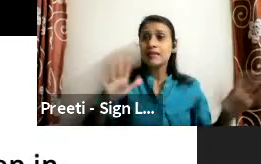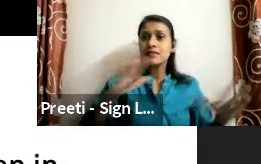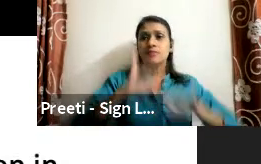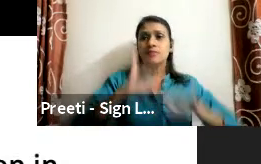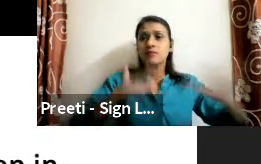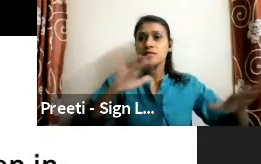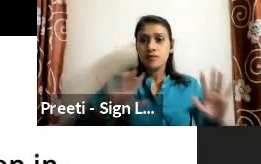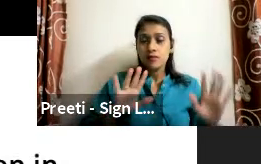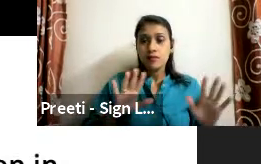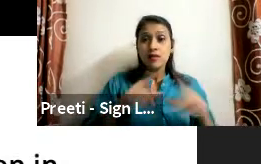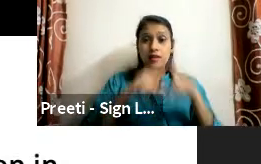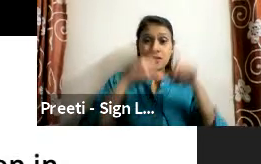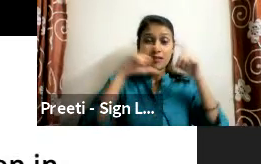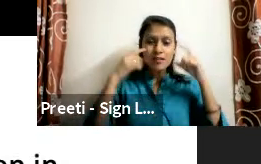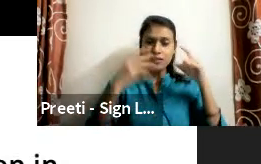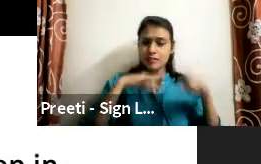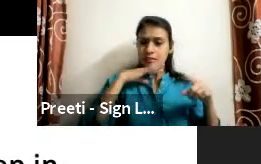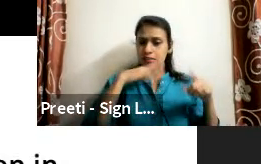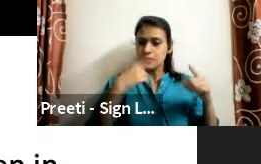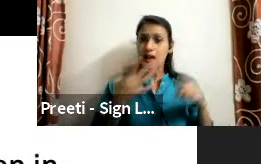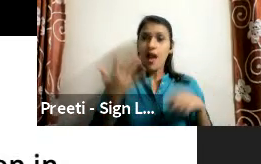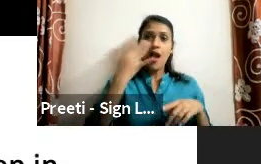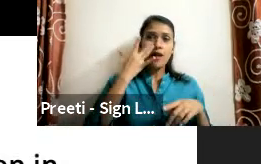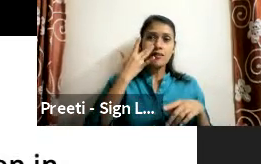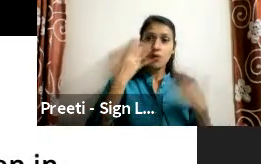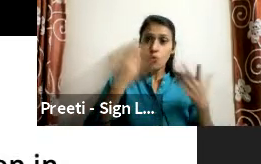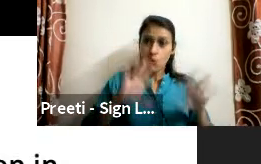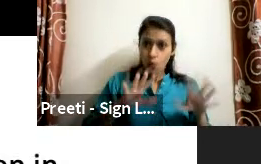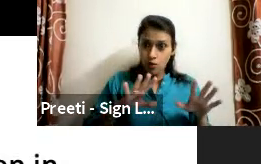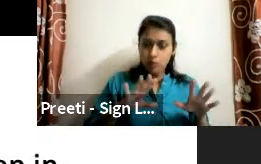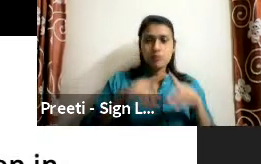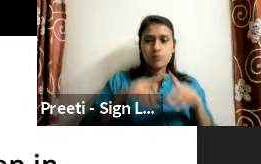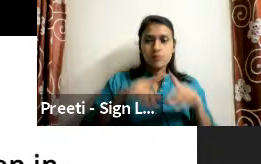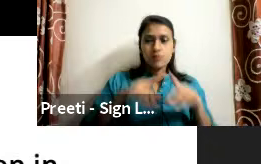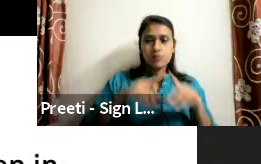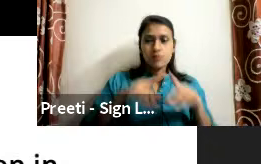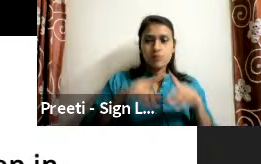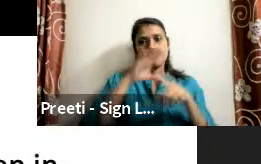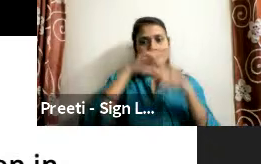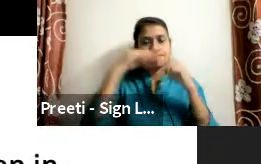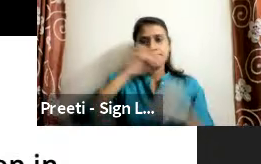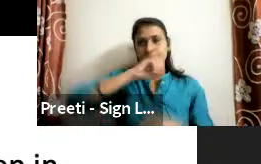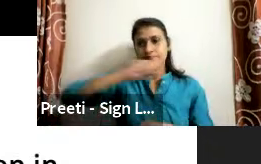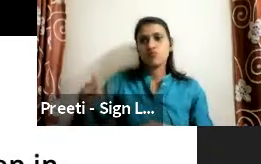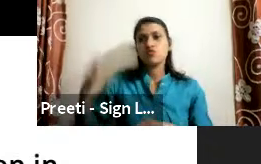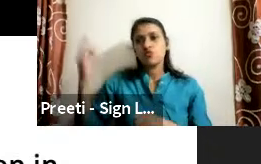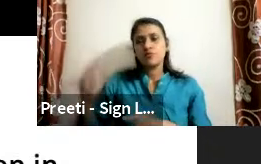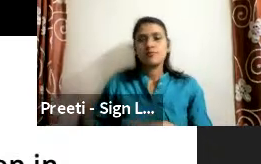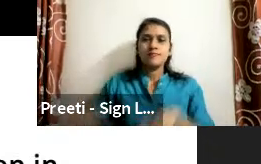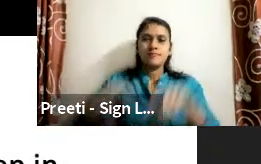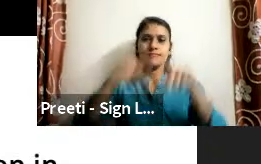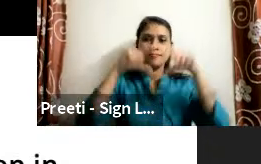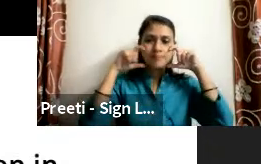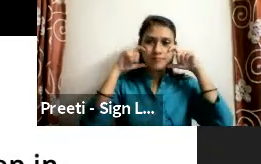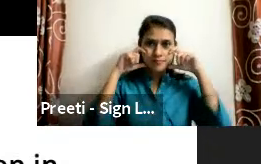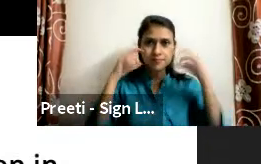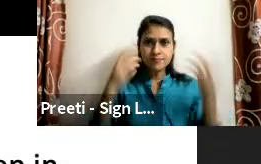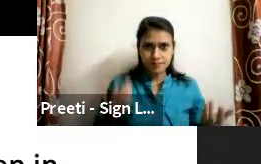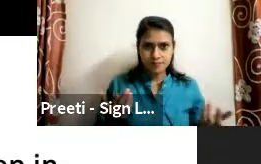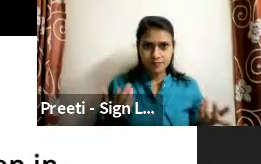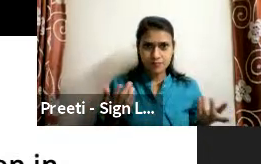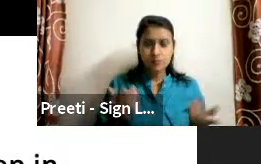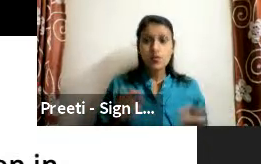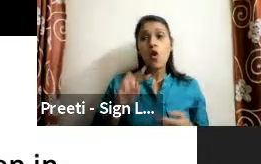is wet or dirty. Discard the mask after use and disinfect the mask with the